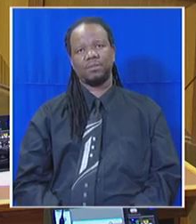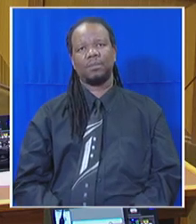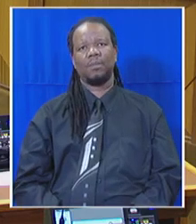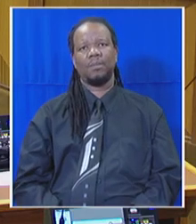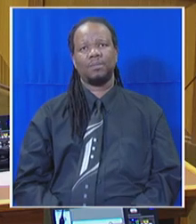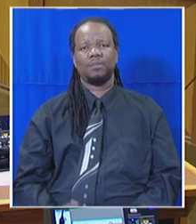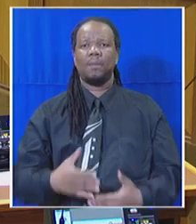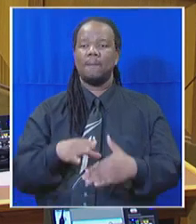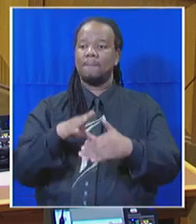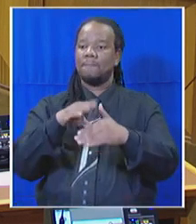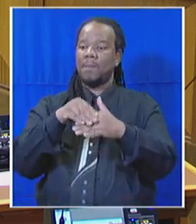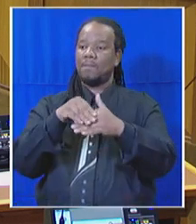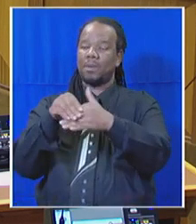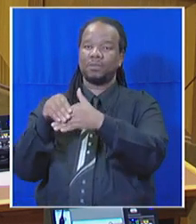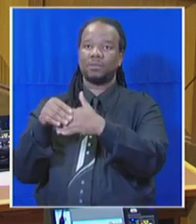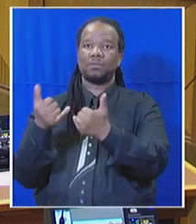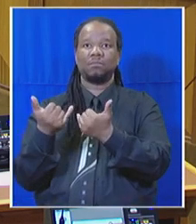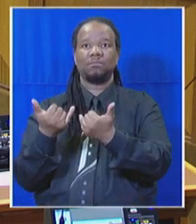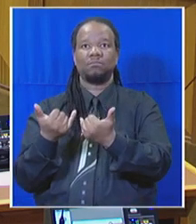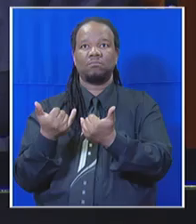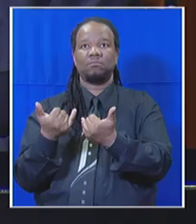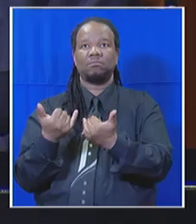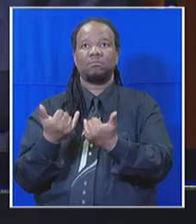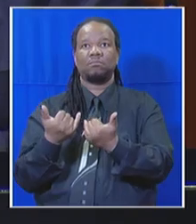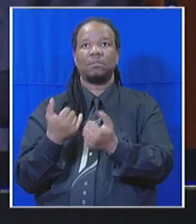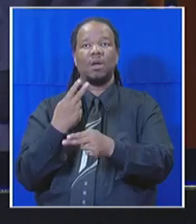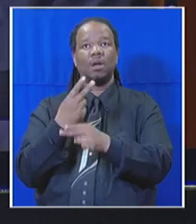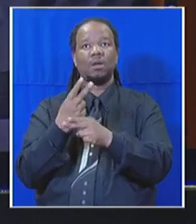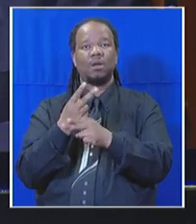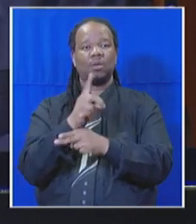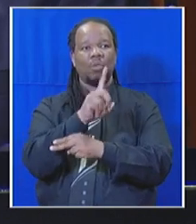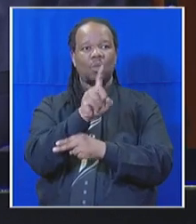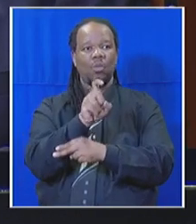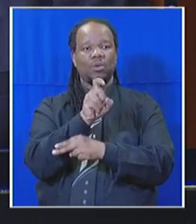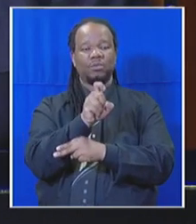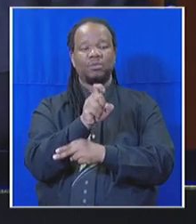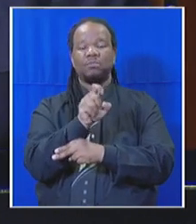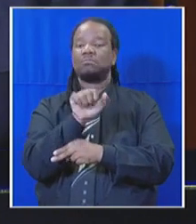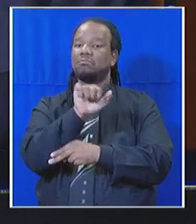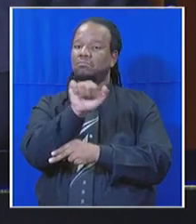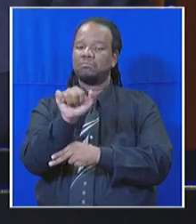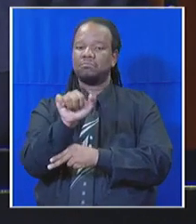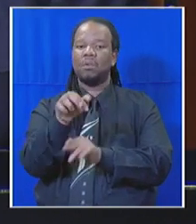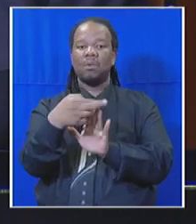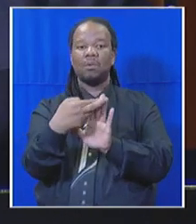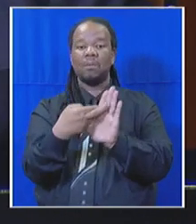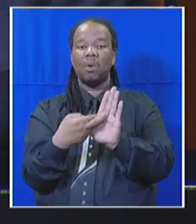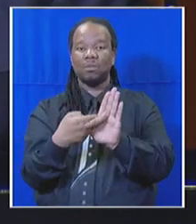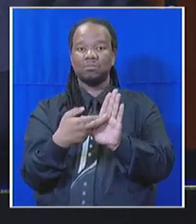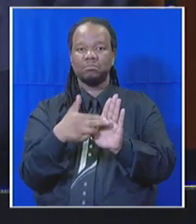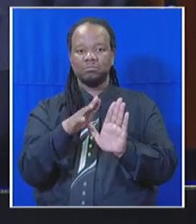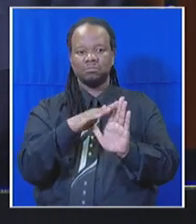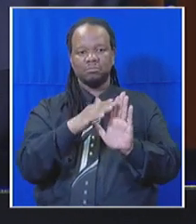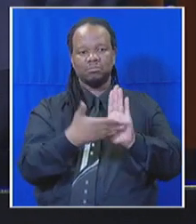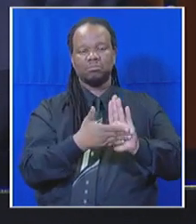Honorable Members, we ask the question again, and the question is whether the report be adopted.